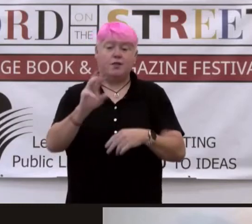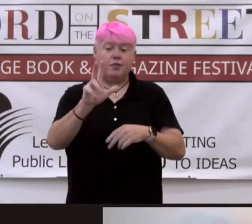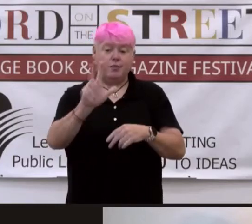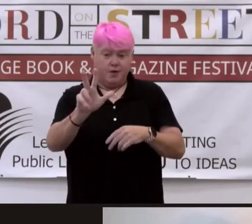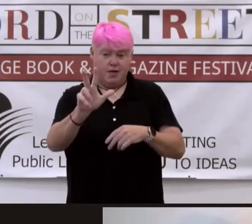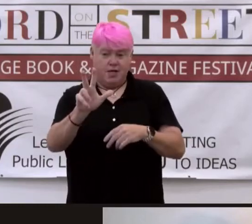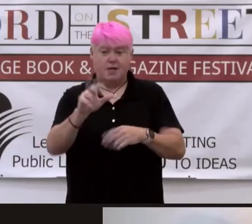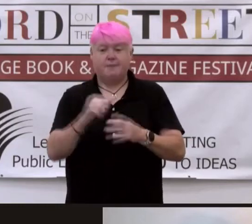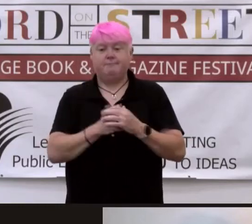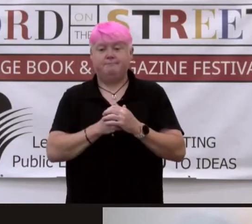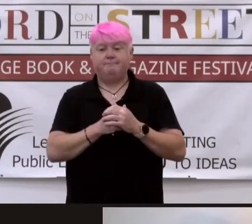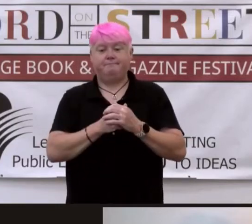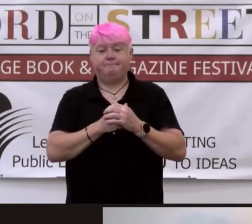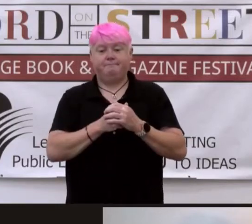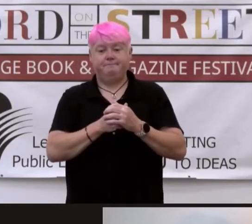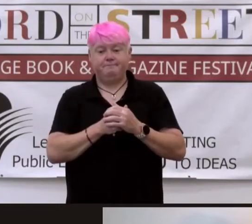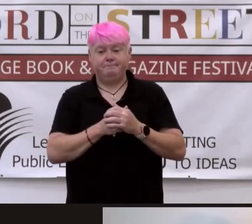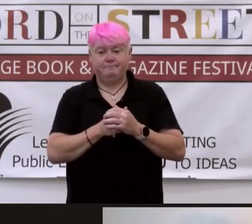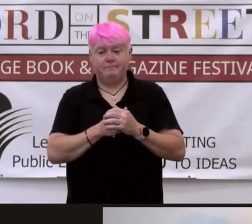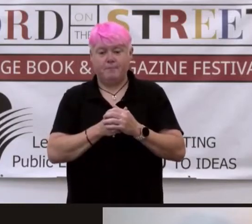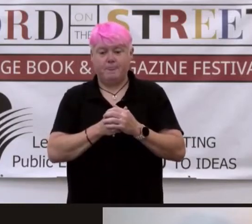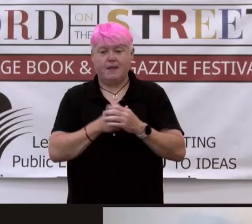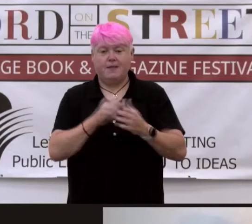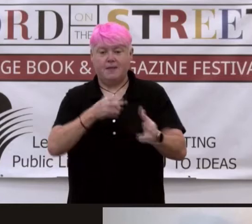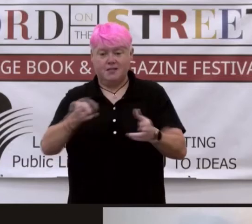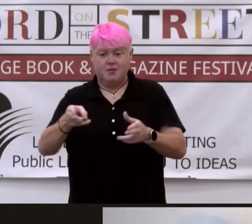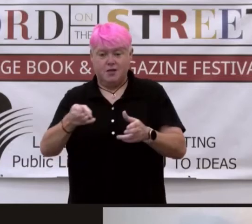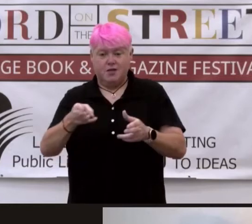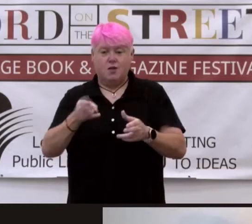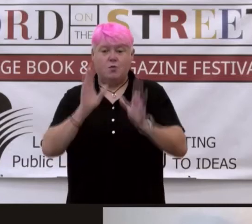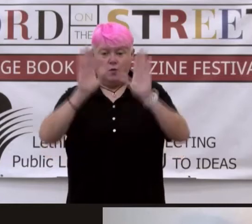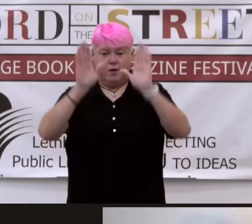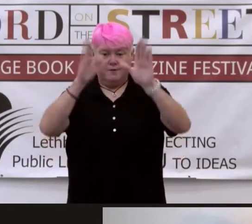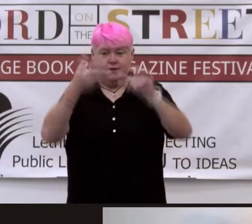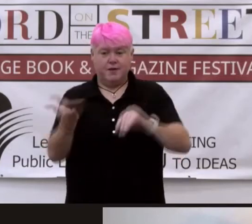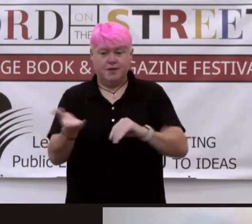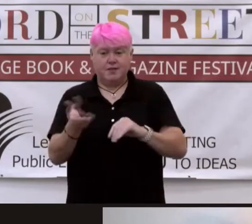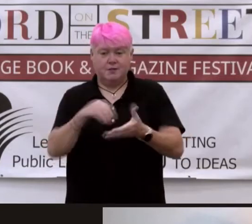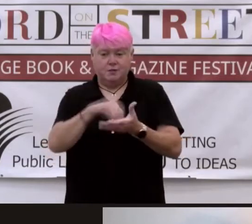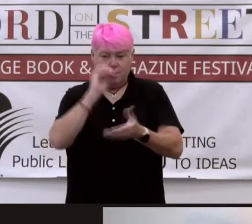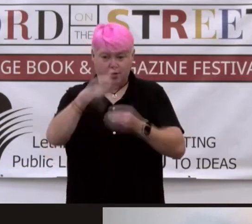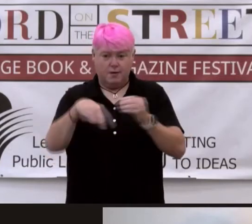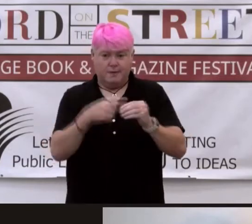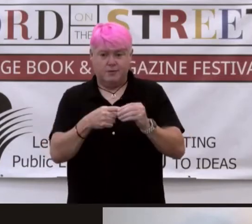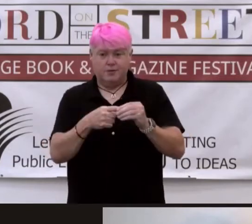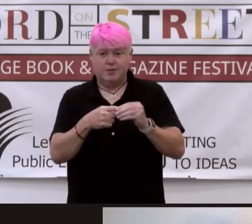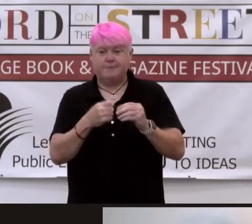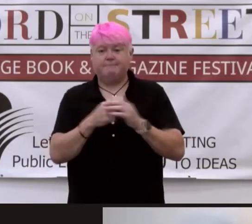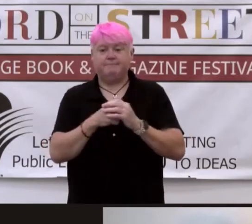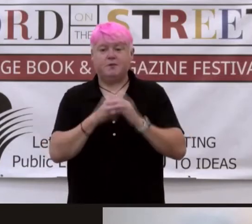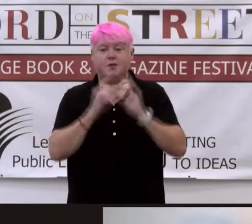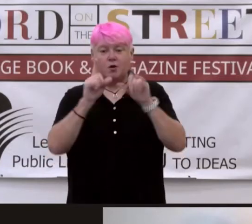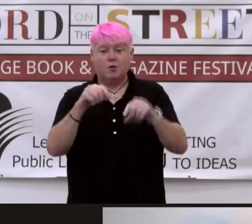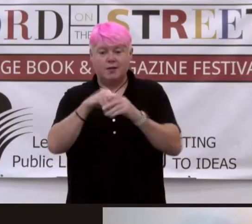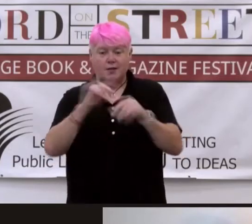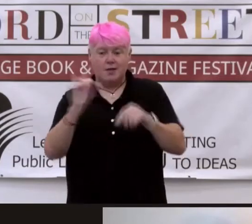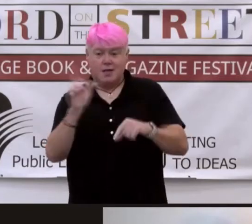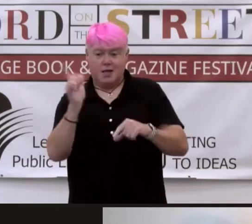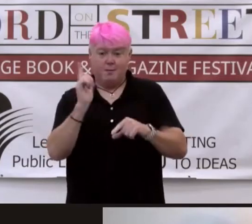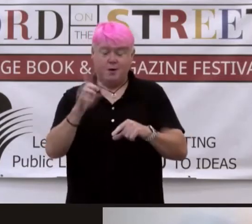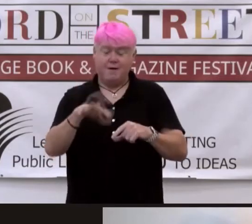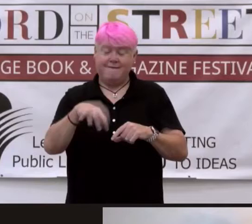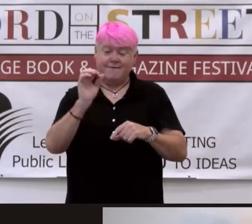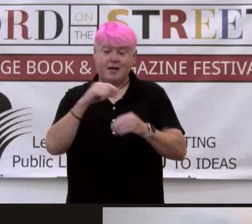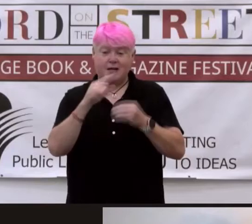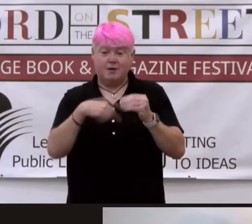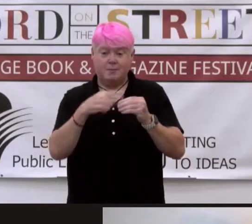stories, people, history, all wonderful things to learn more about. And you guys can pop to the library to find out some things about that and talk to